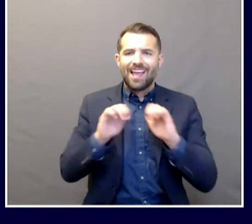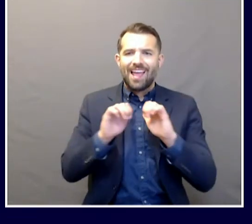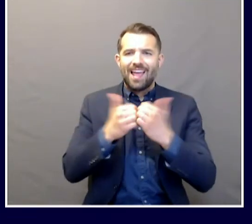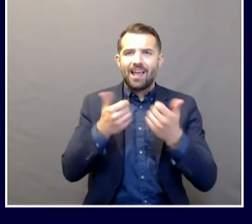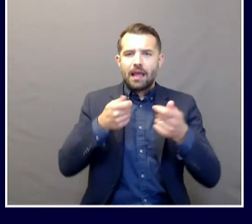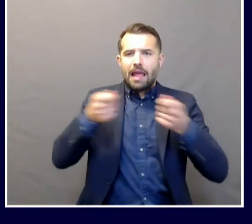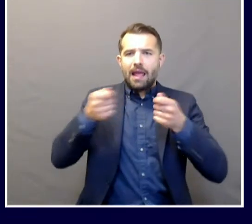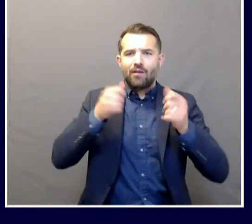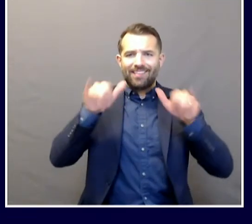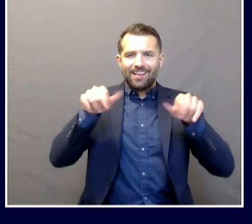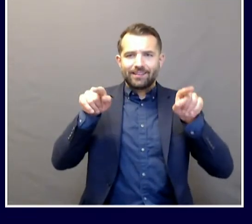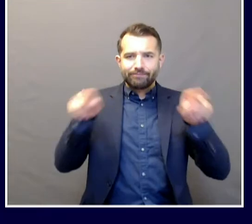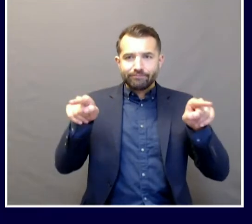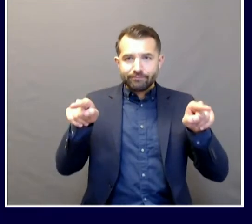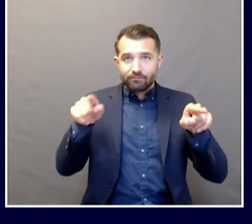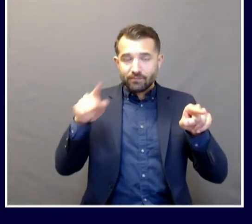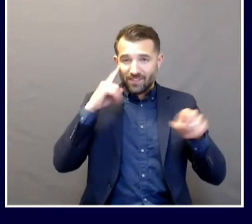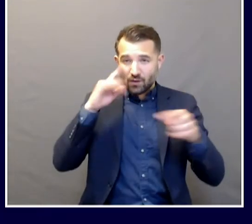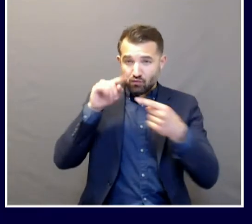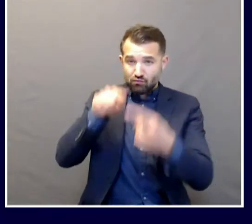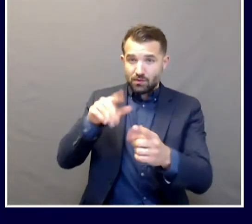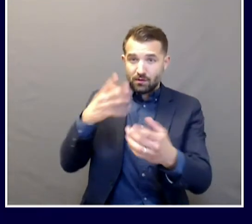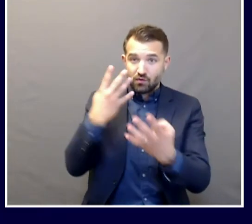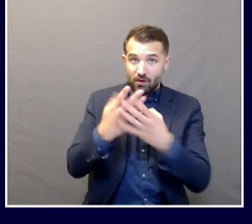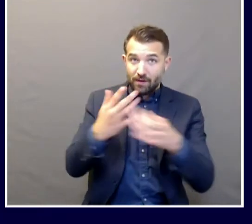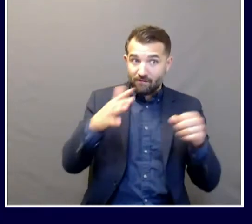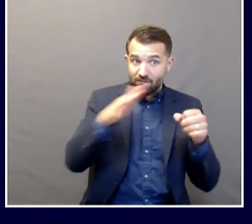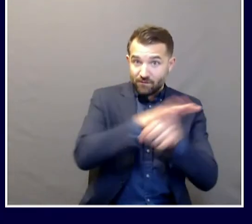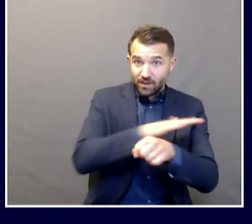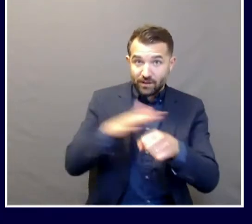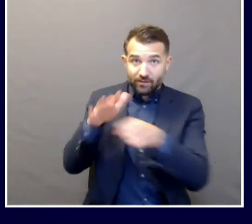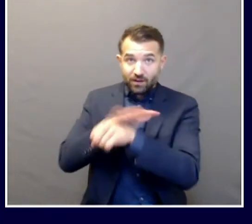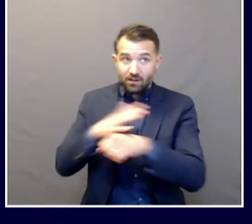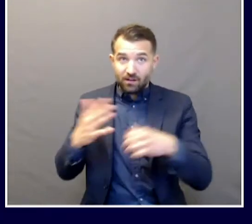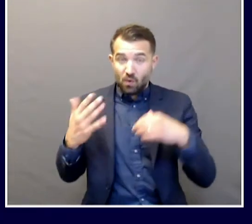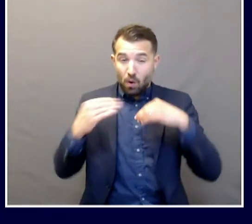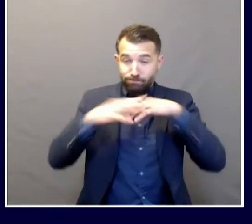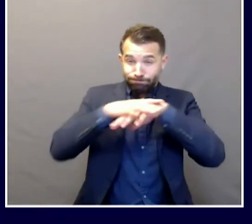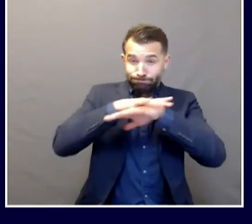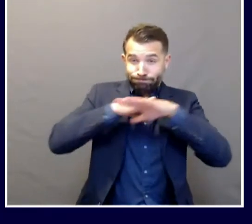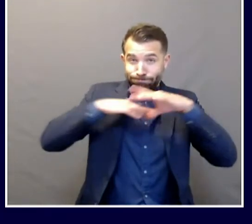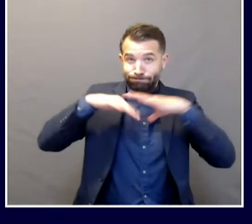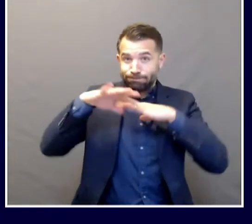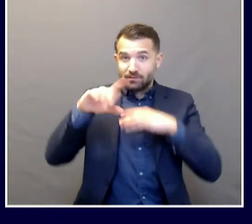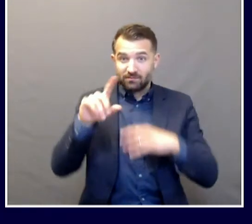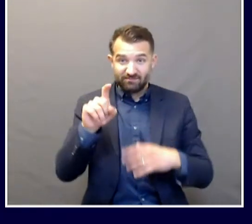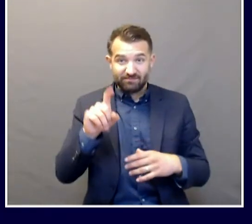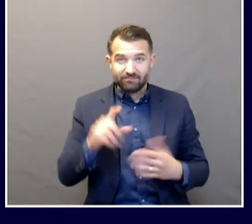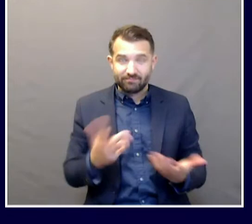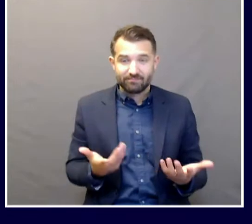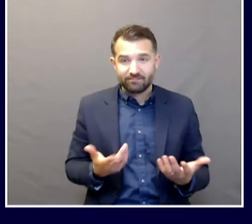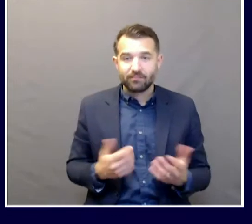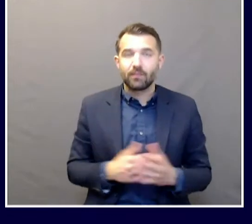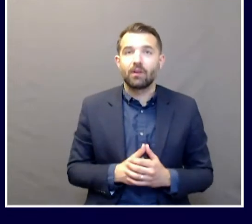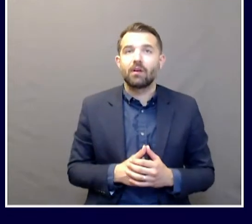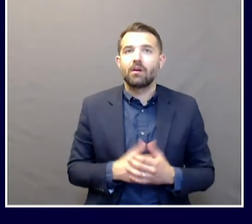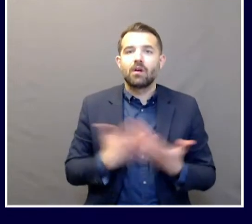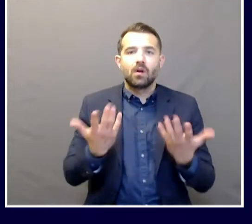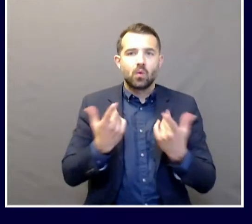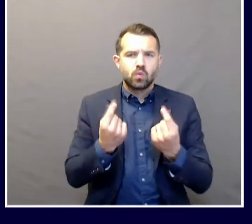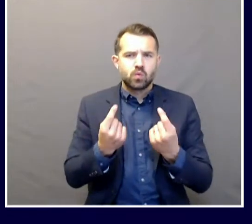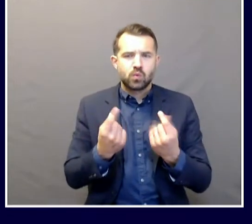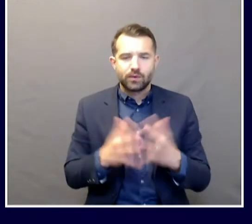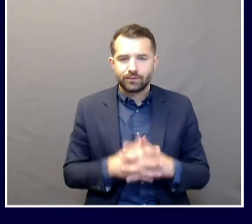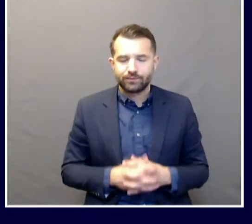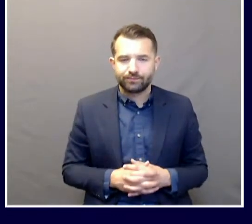And also, what is the vaccination rate among prison guards there and Sure. among inmates as well? Great. Well, I'm glad you raised that,